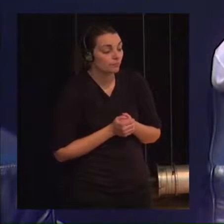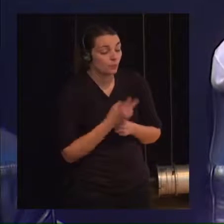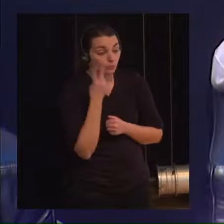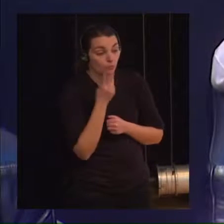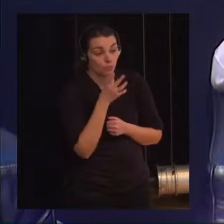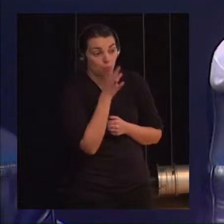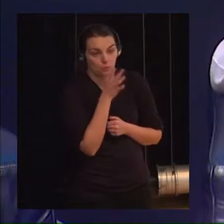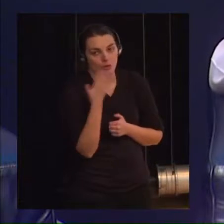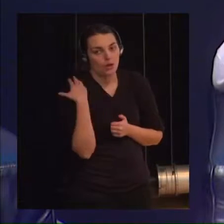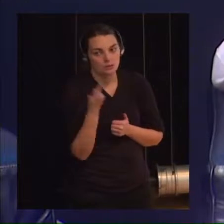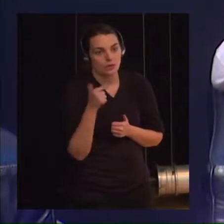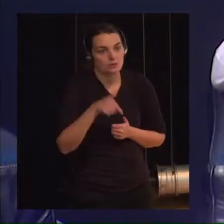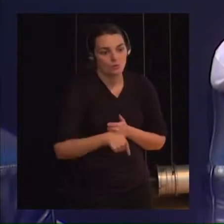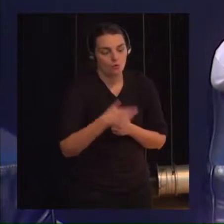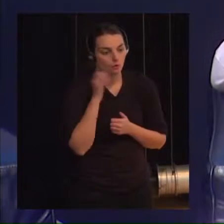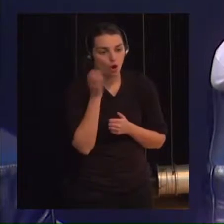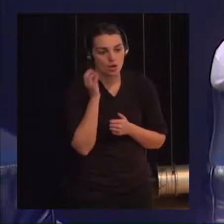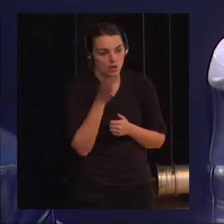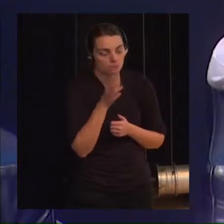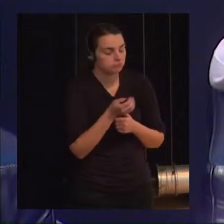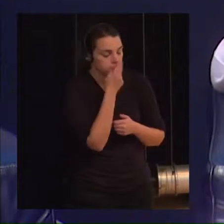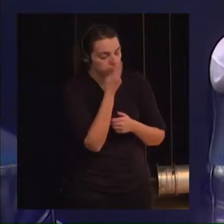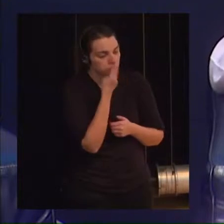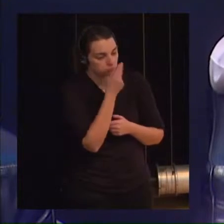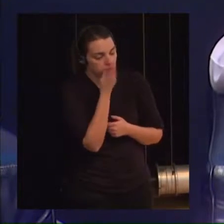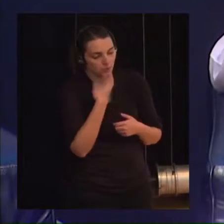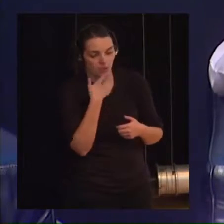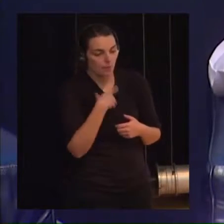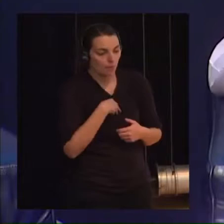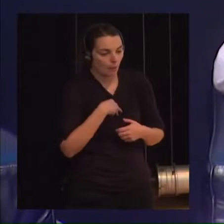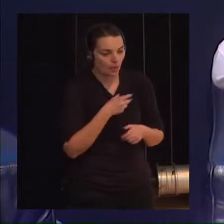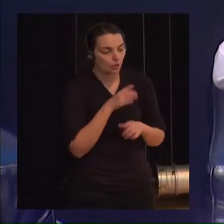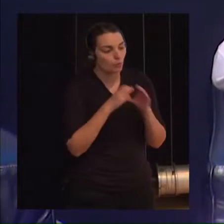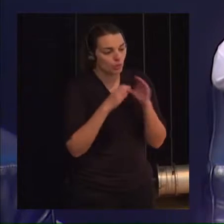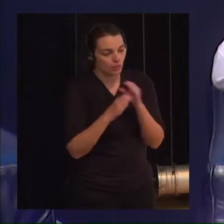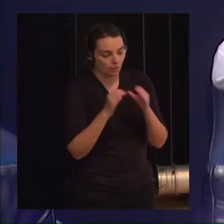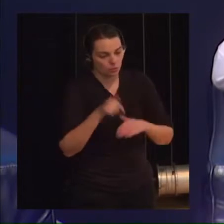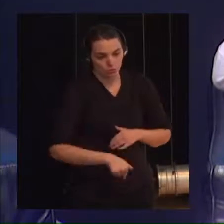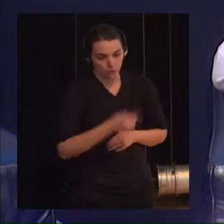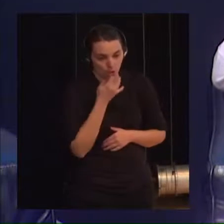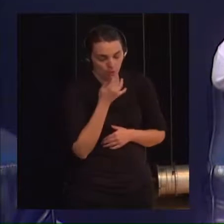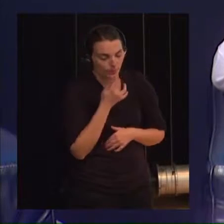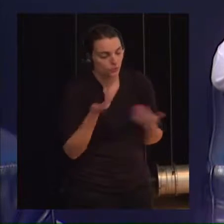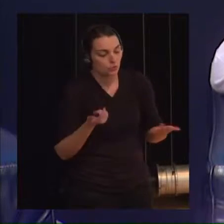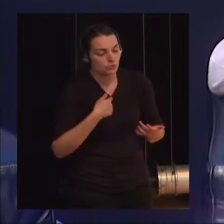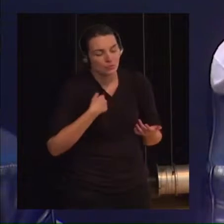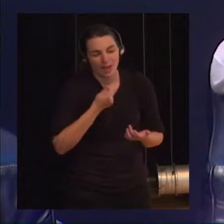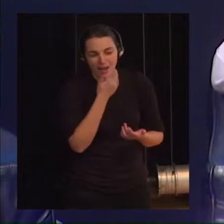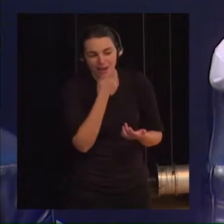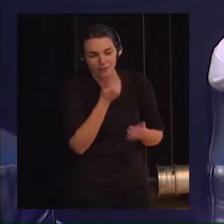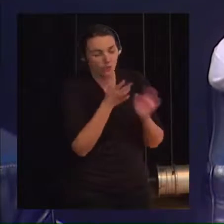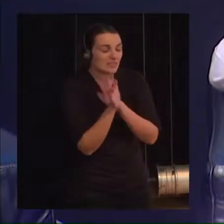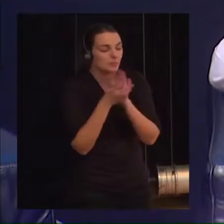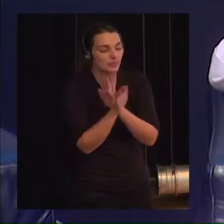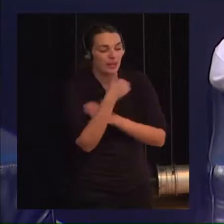the world of Spanish philanthropy and now communications. My key comment that I want to make is an argument that this is a very